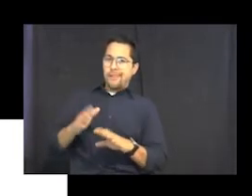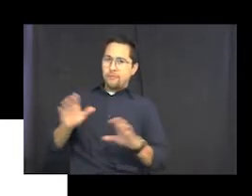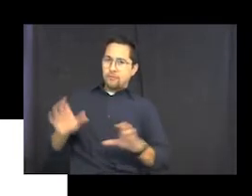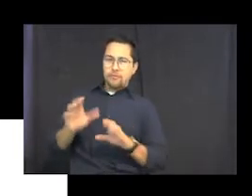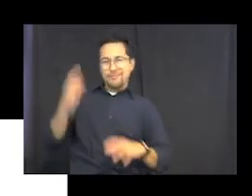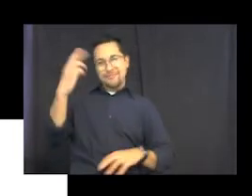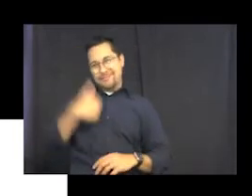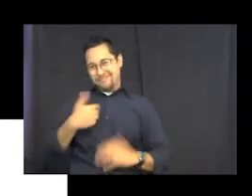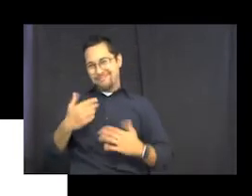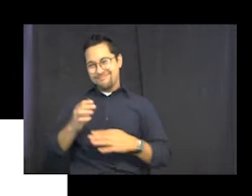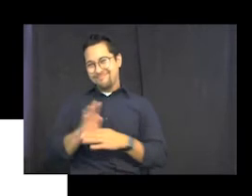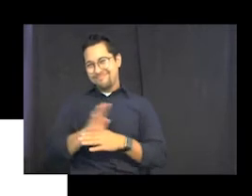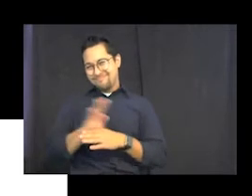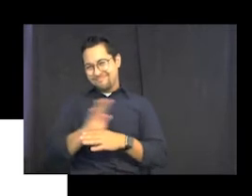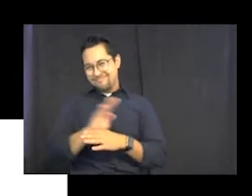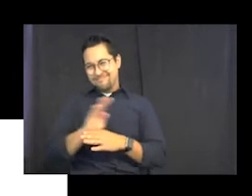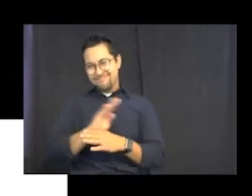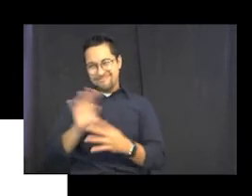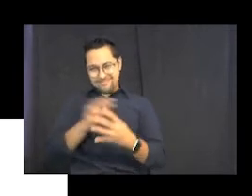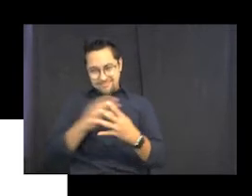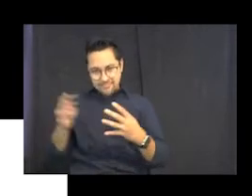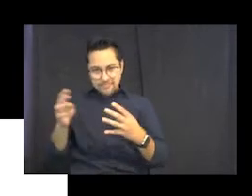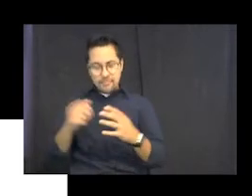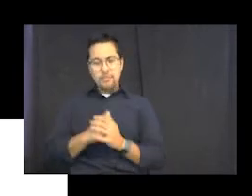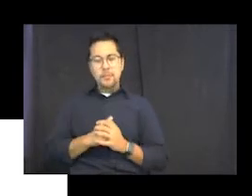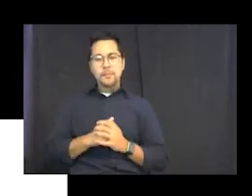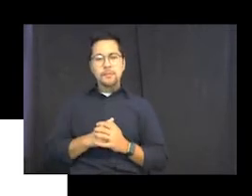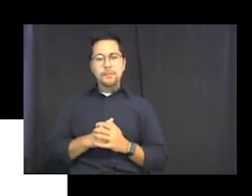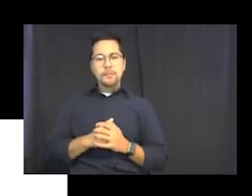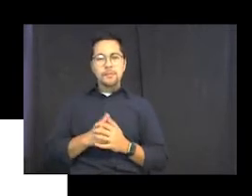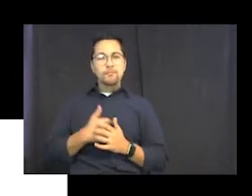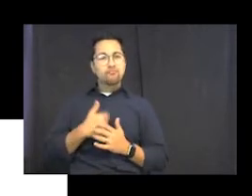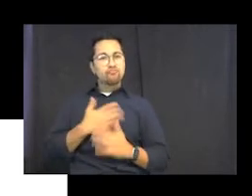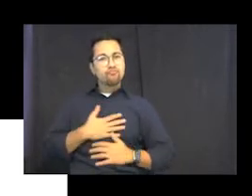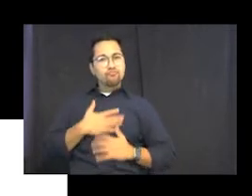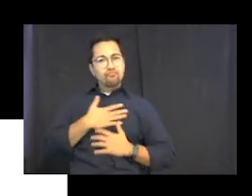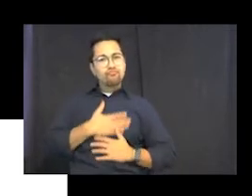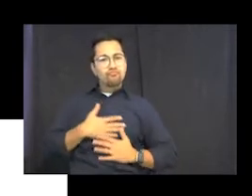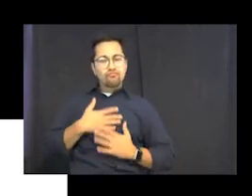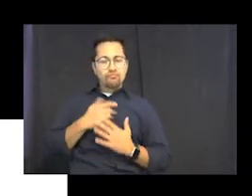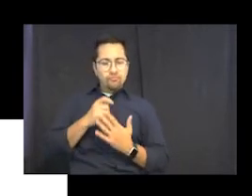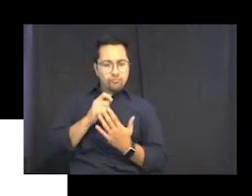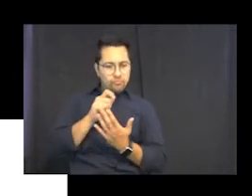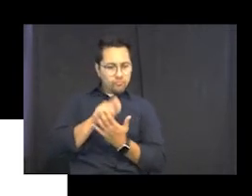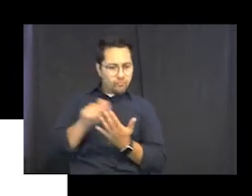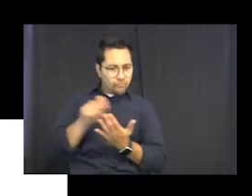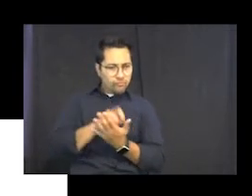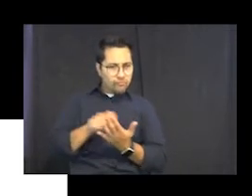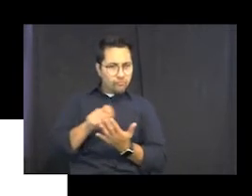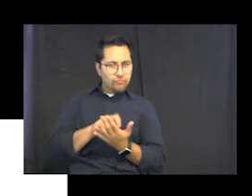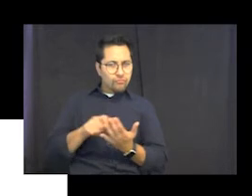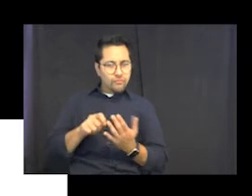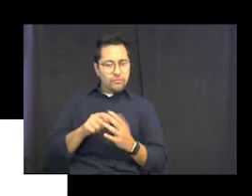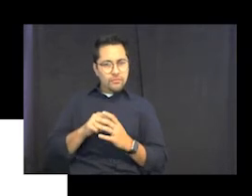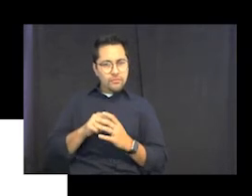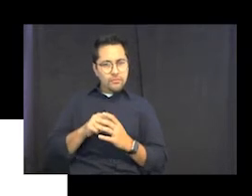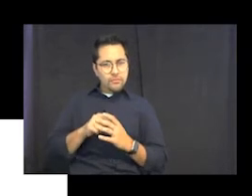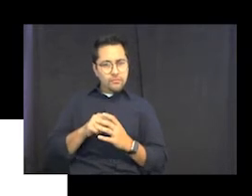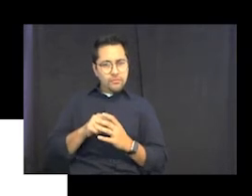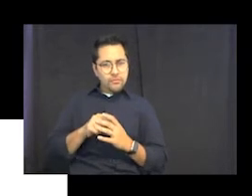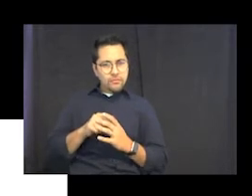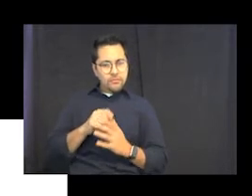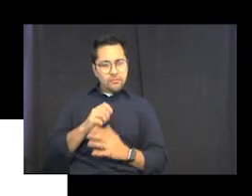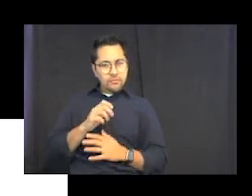busy schedule going on. I enjoy writing my songs and guitar